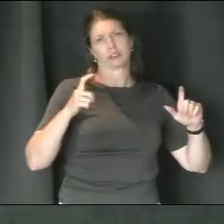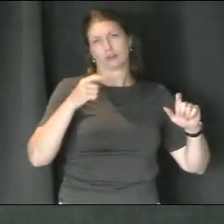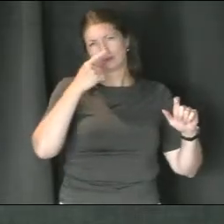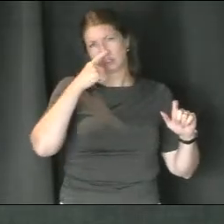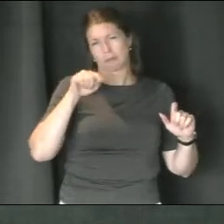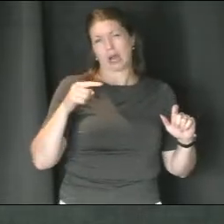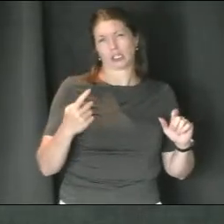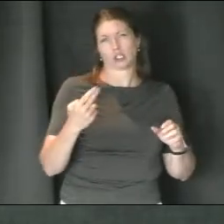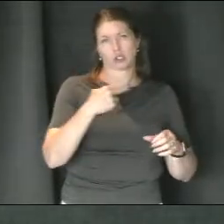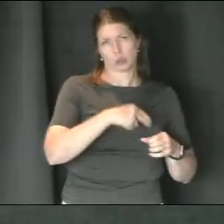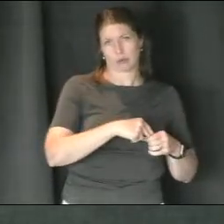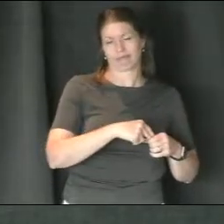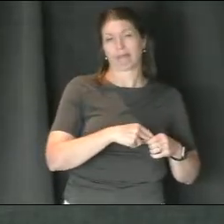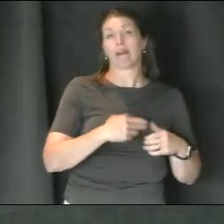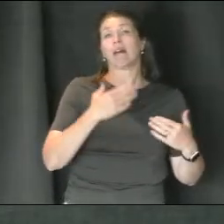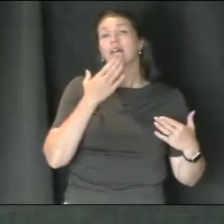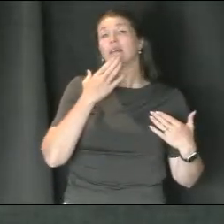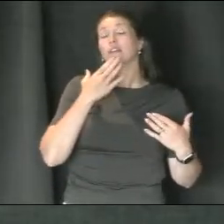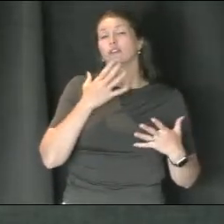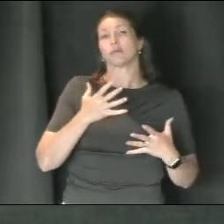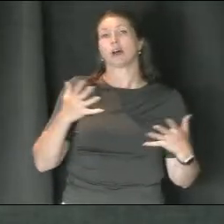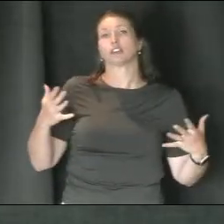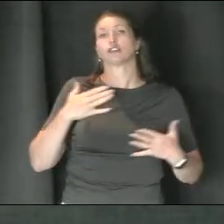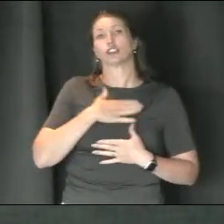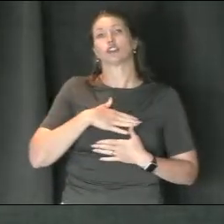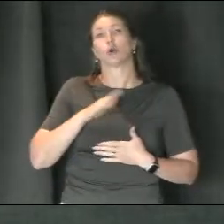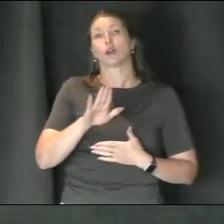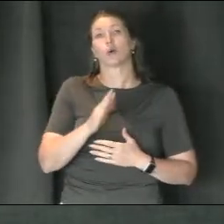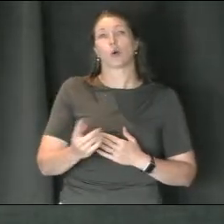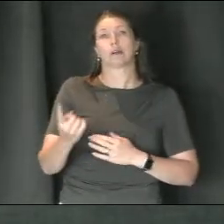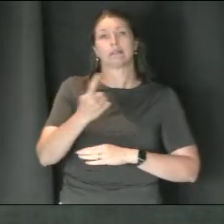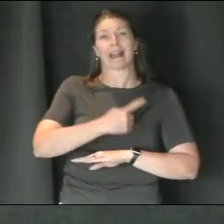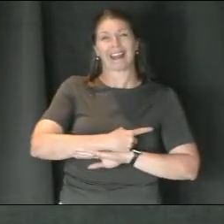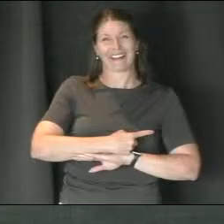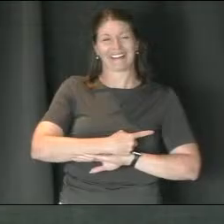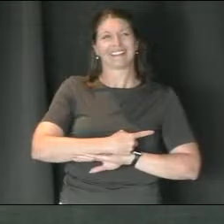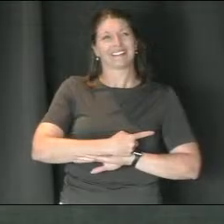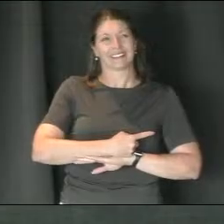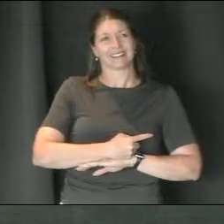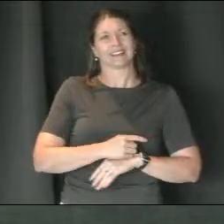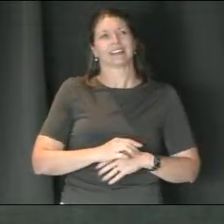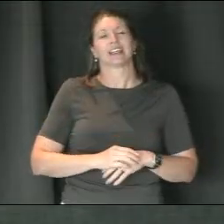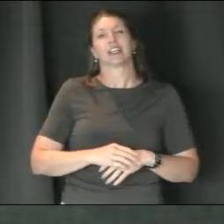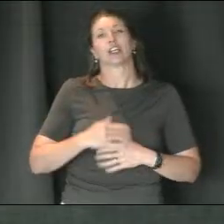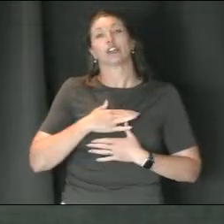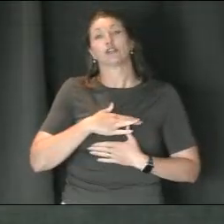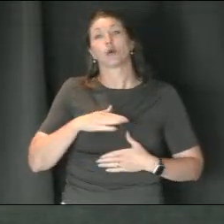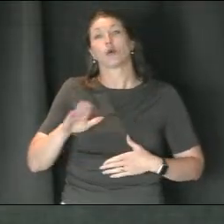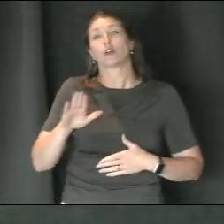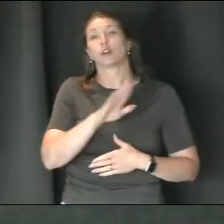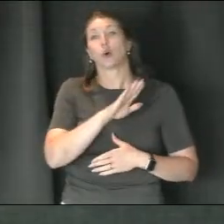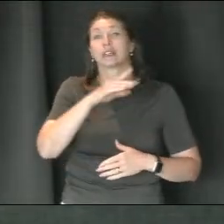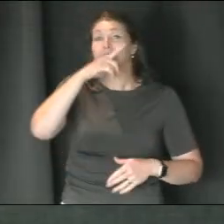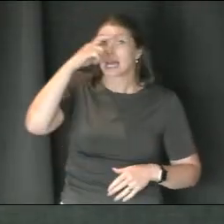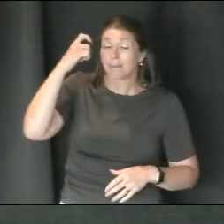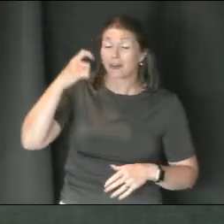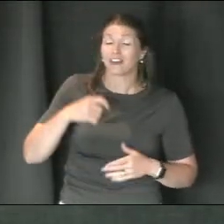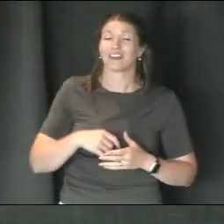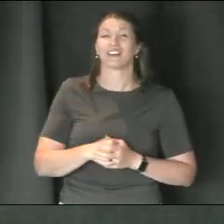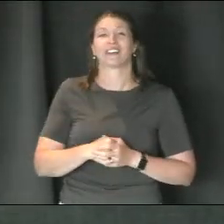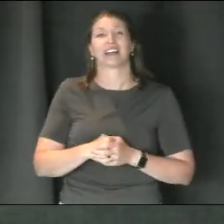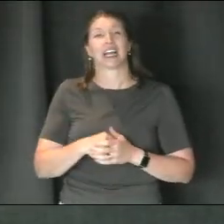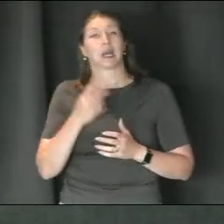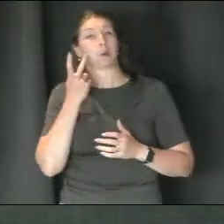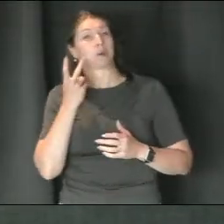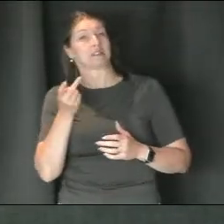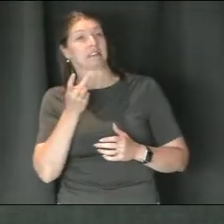great. So thank you very much, folks. Enjoy the rest of the day. Enjoy your rest of the summer, and we'll see you